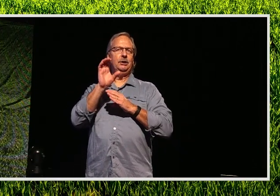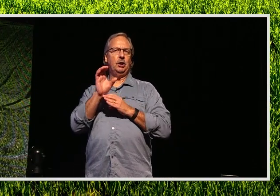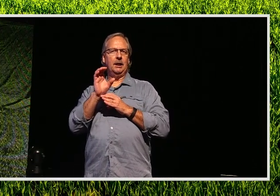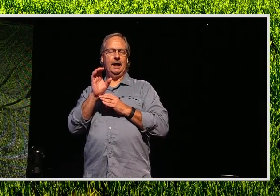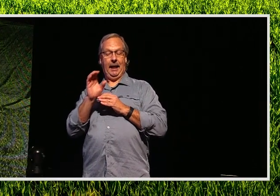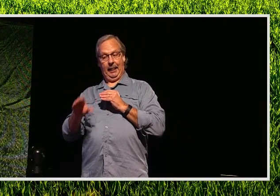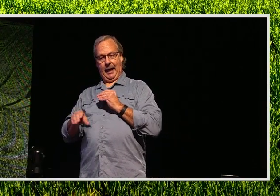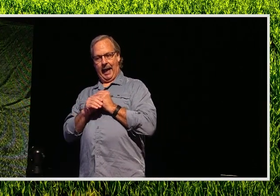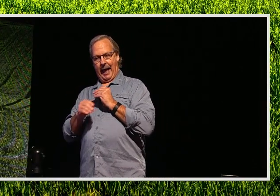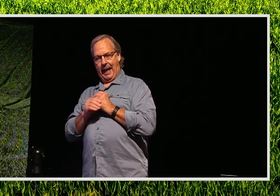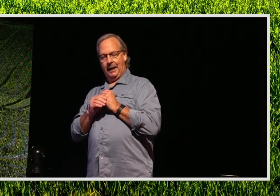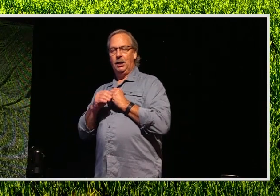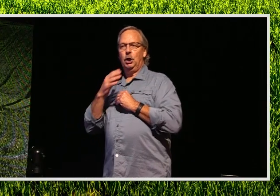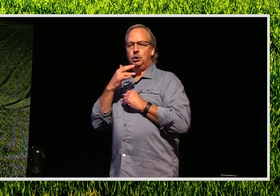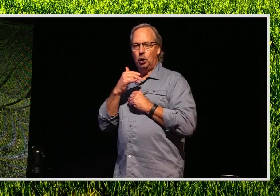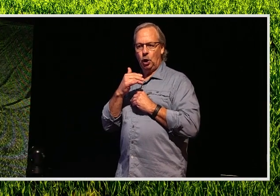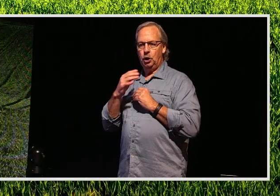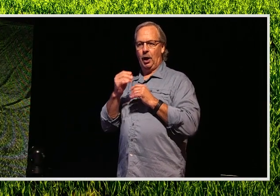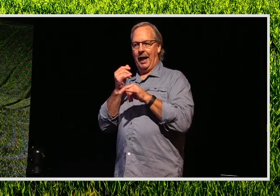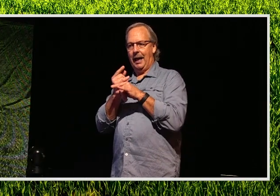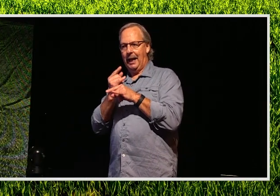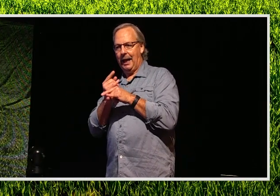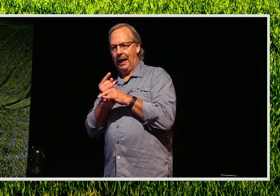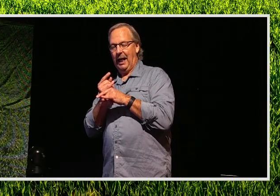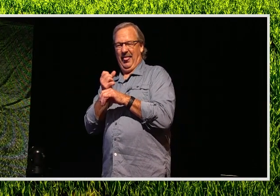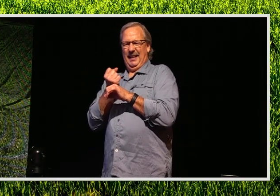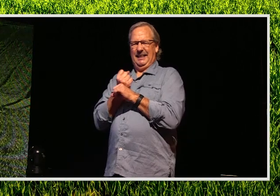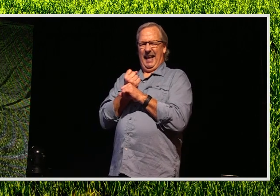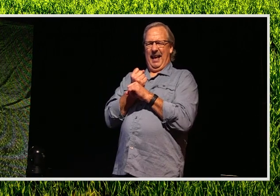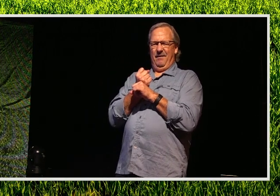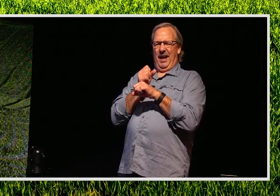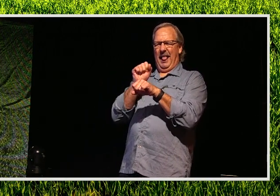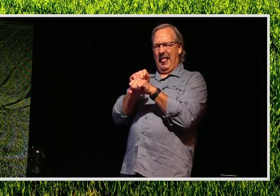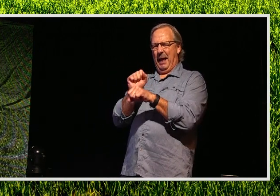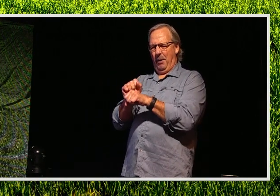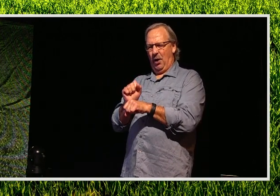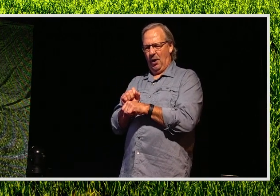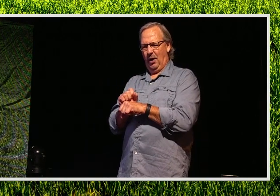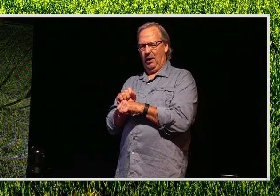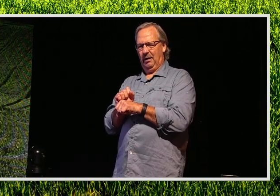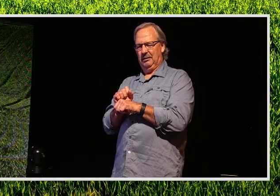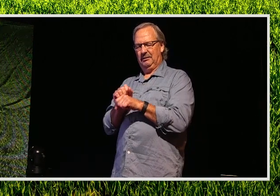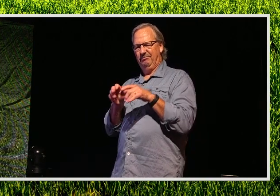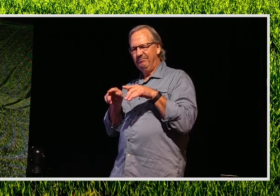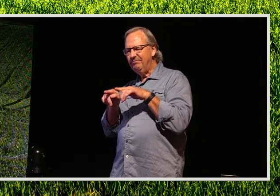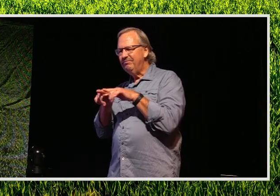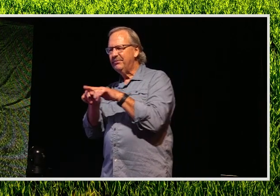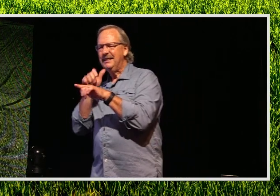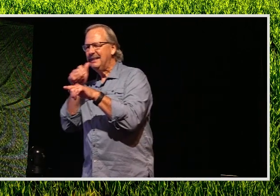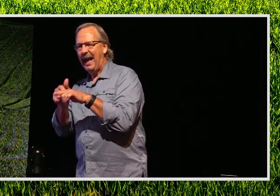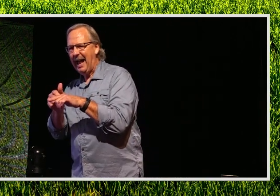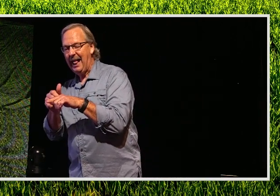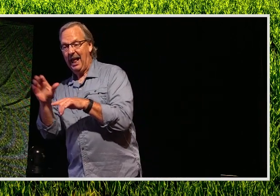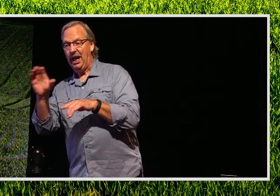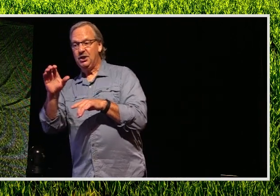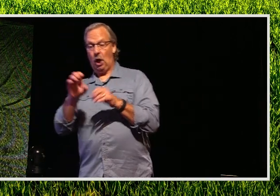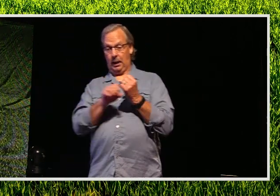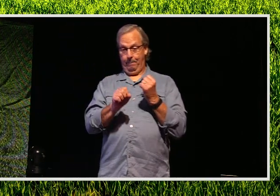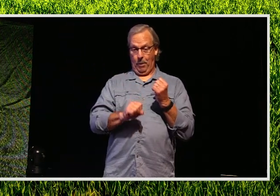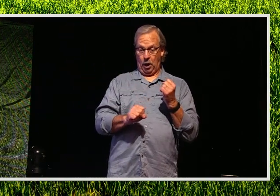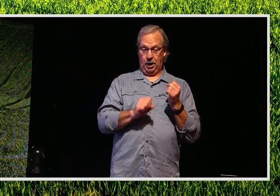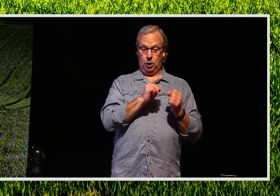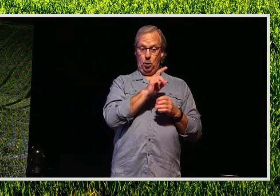sugar alcohols, the slave labor, the unhealthy ingredients, and the GMOs have made them draw a line. The chocolate market in the United States